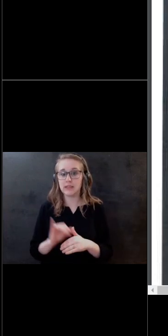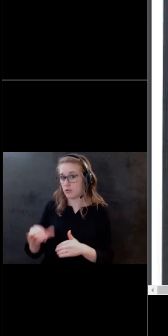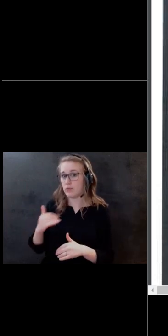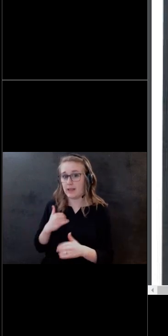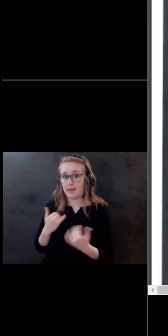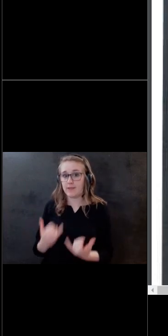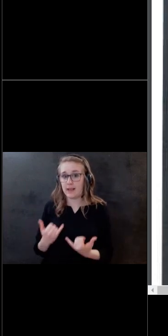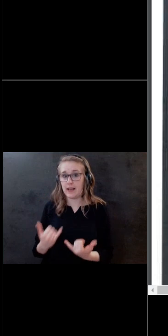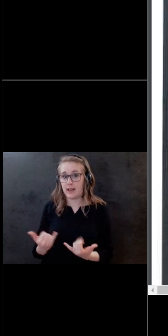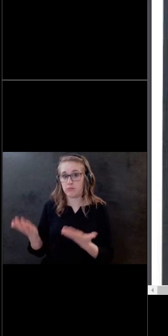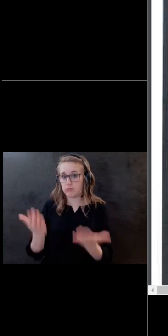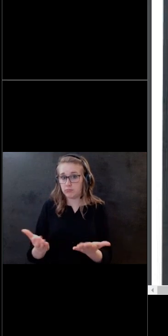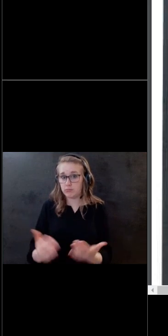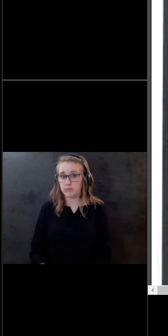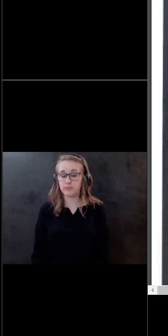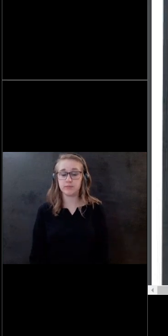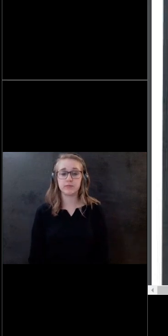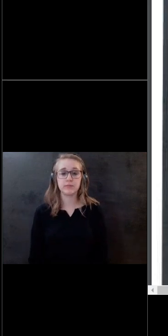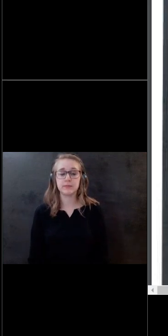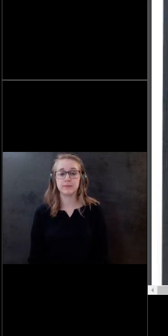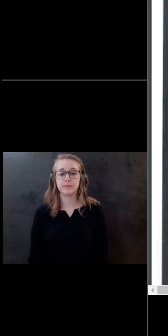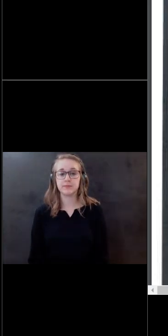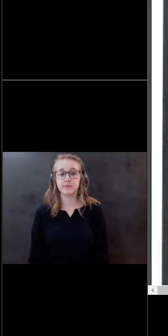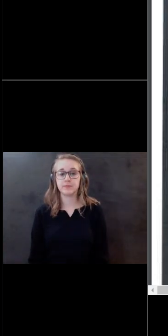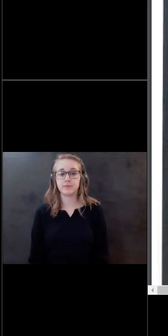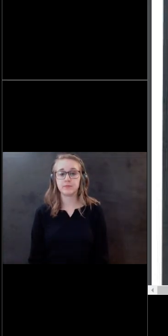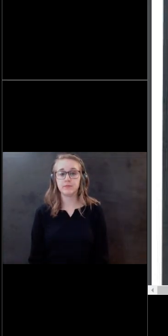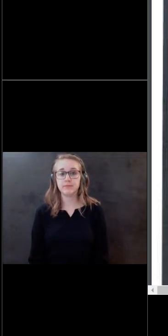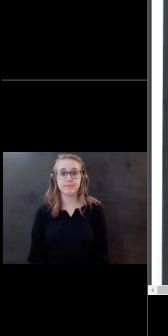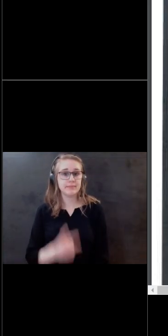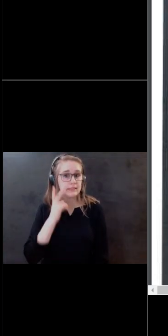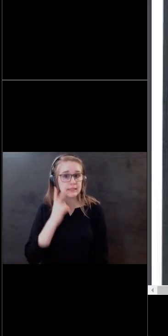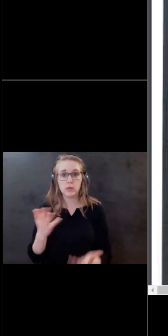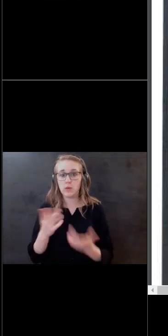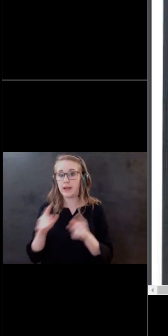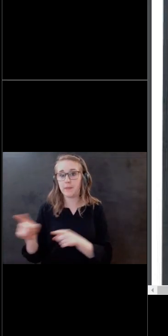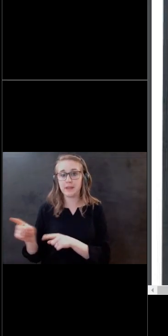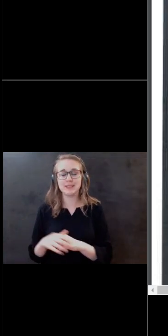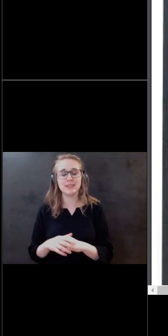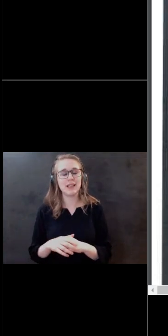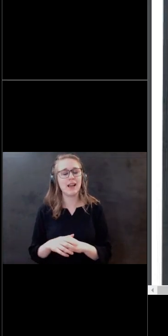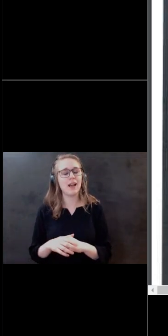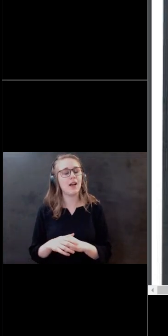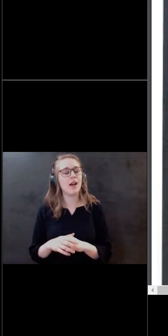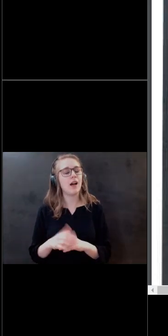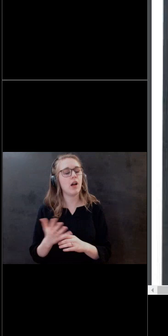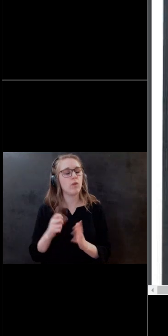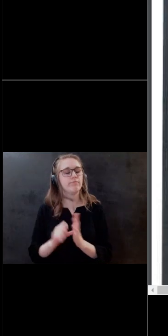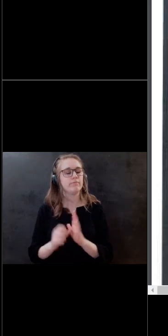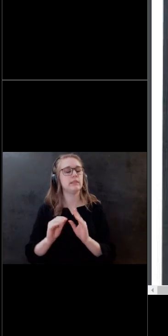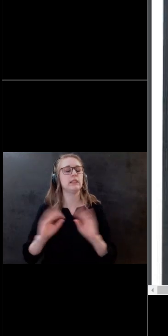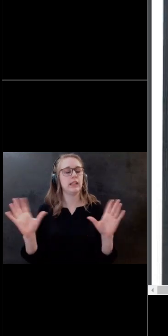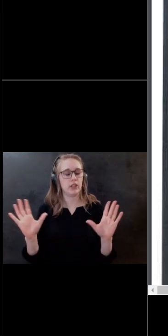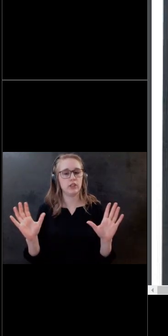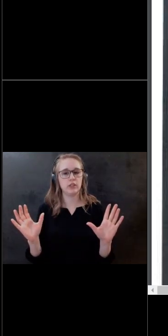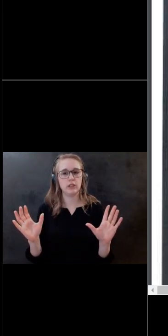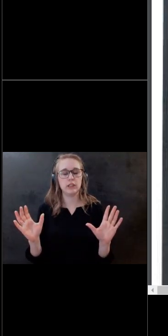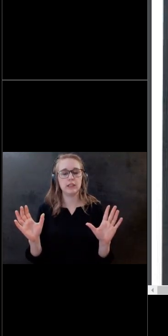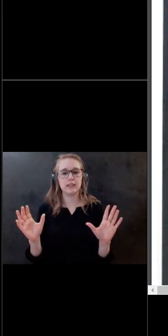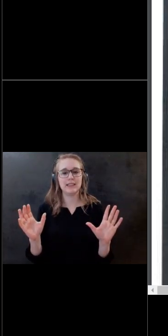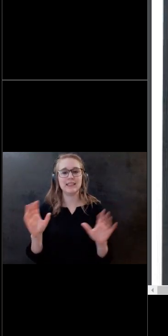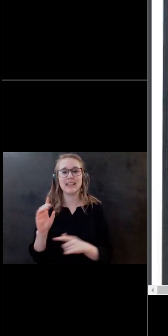on the table today, and see what happens there. But I want to make it clear that the